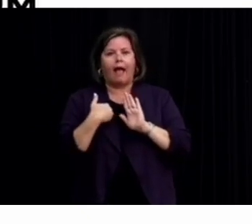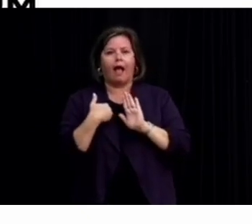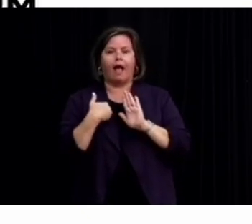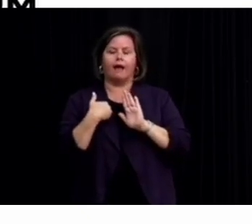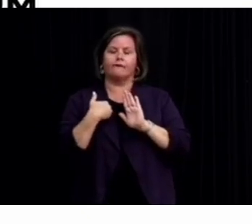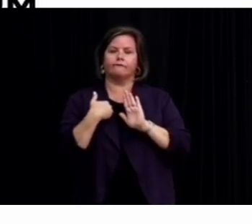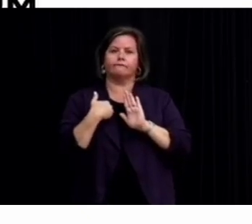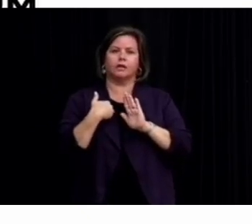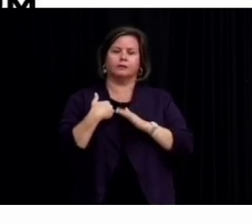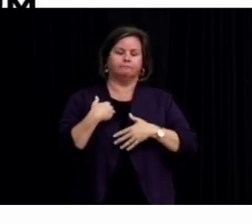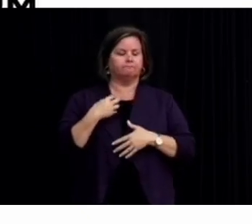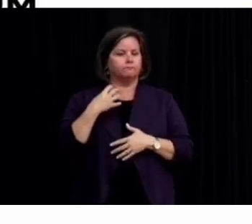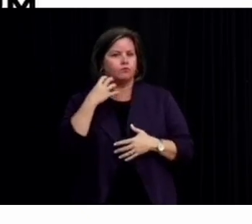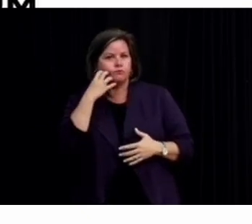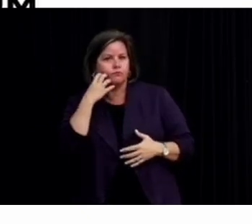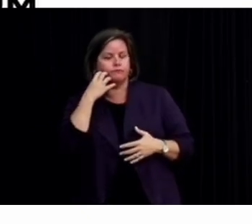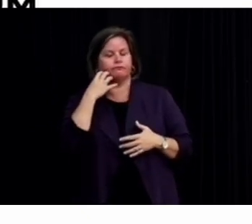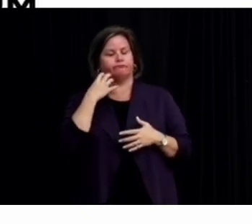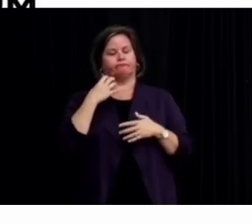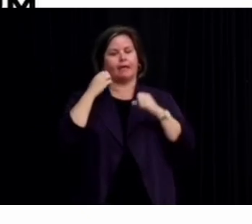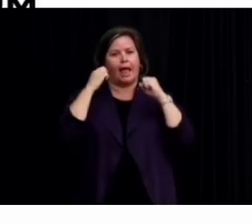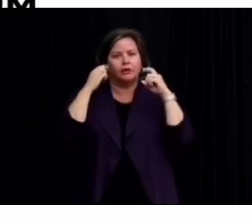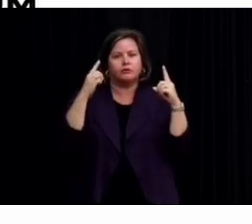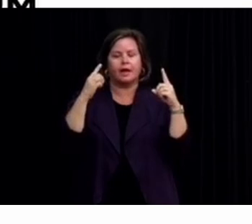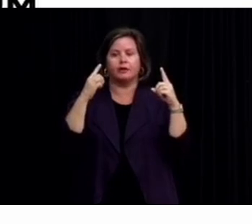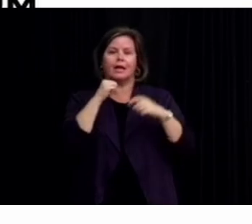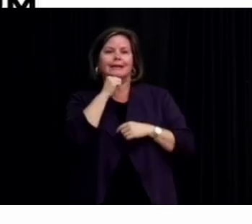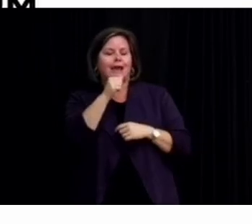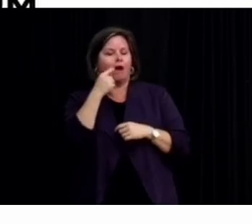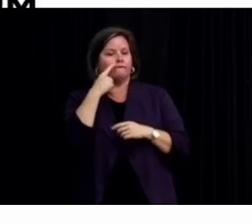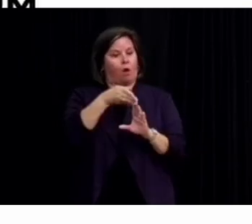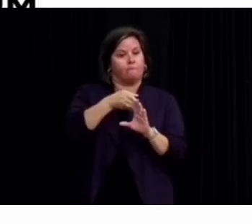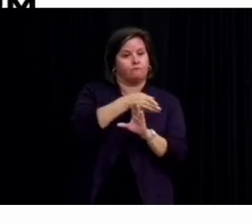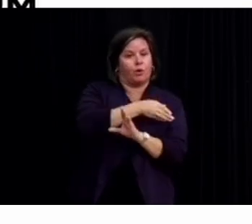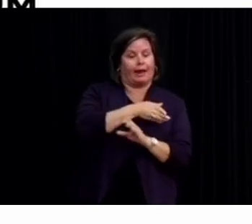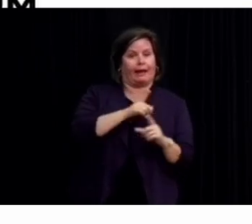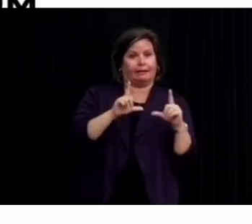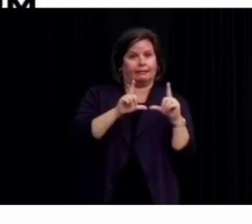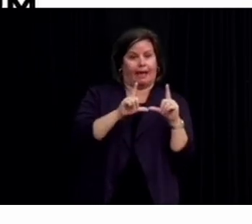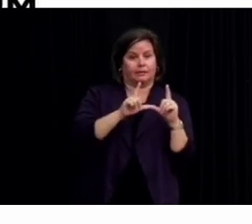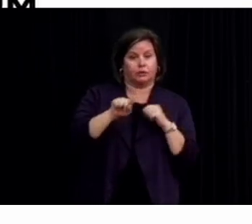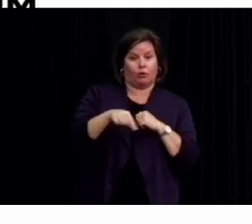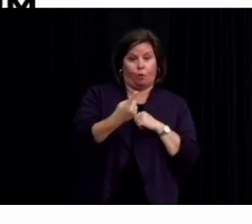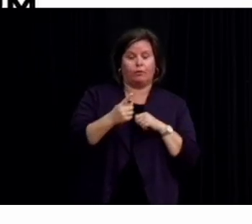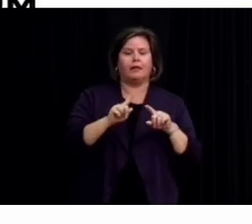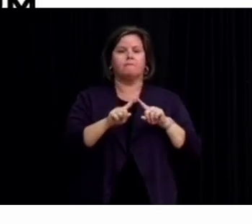robust fair housing education, not just for pre-licensing, but also for continuing